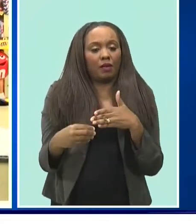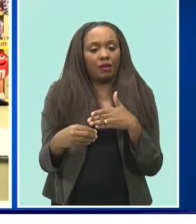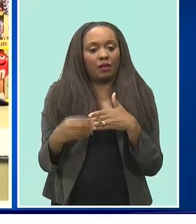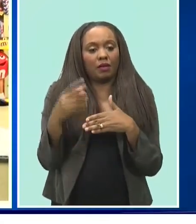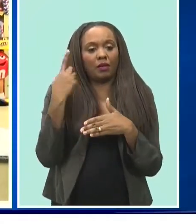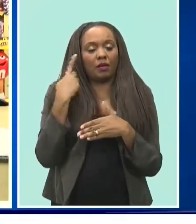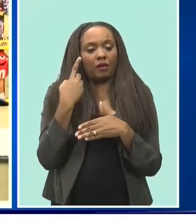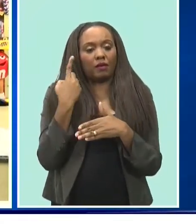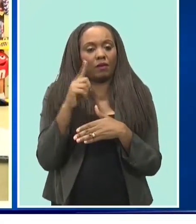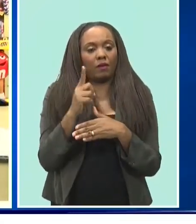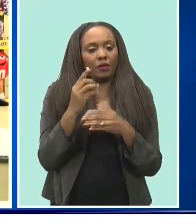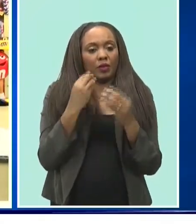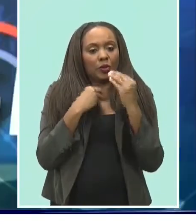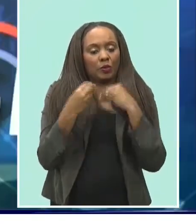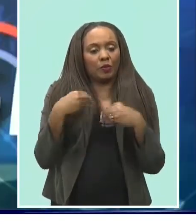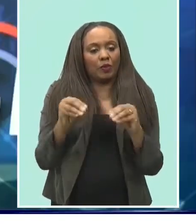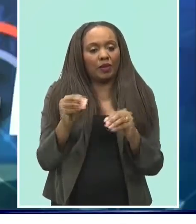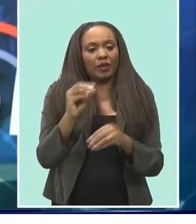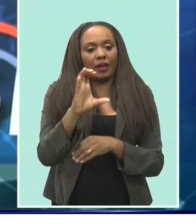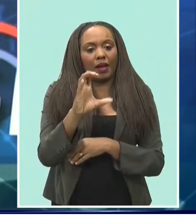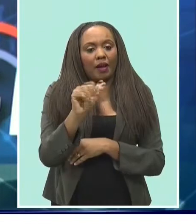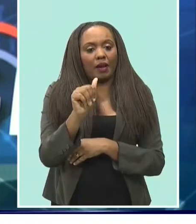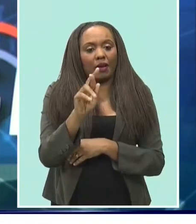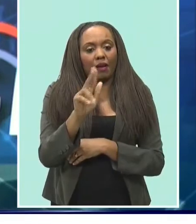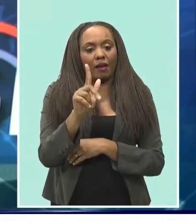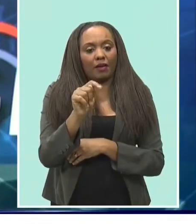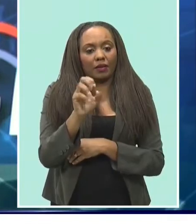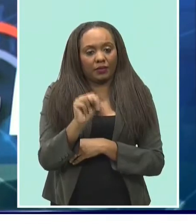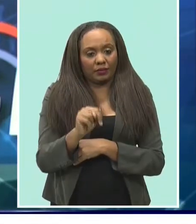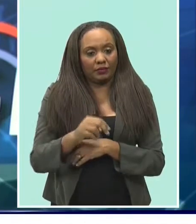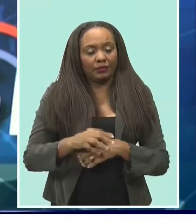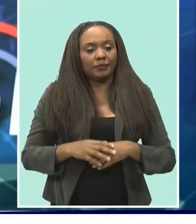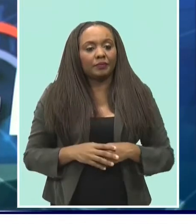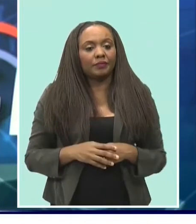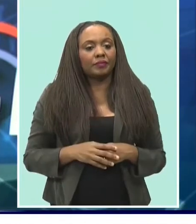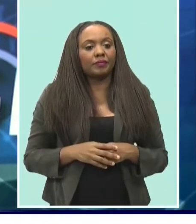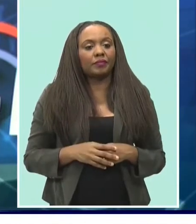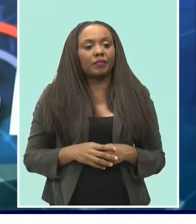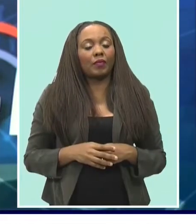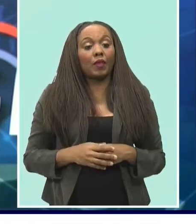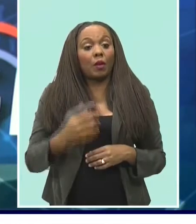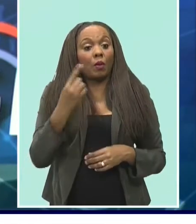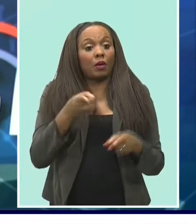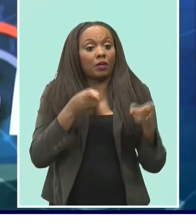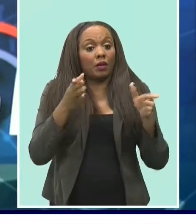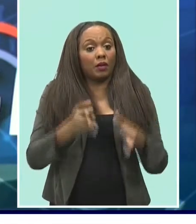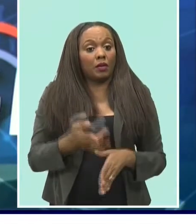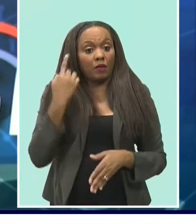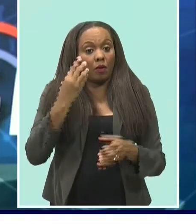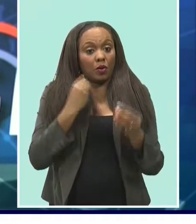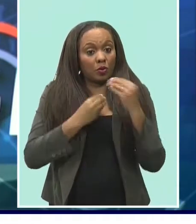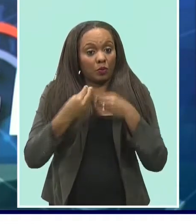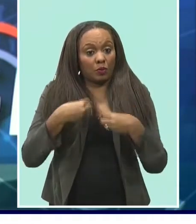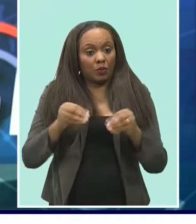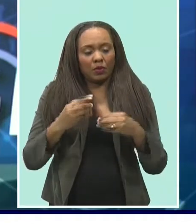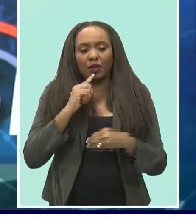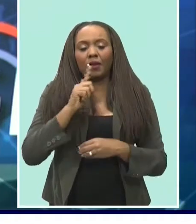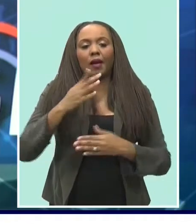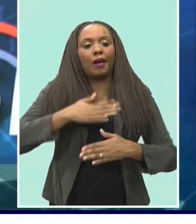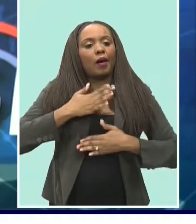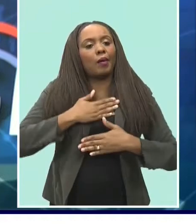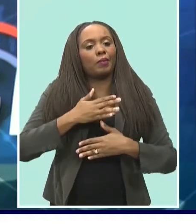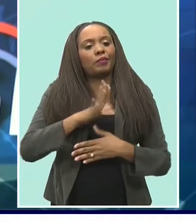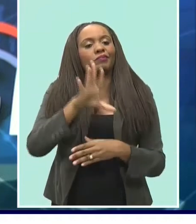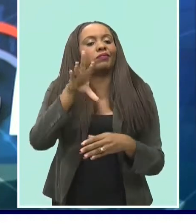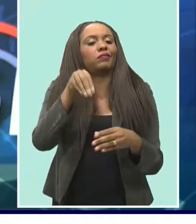Carlton and A1 Supermarket. And one of A1 Supermarket's directors, Tomlinson Bino, says he was happy to have